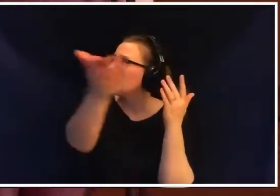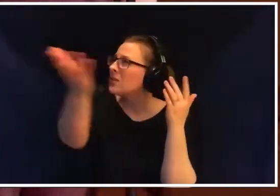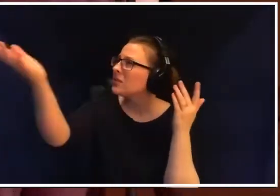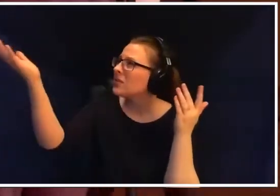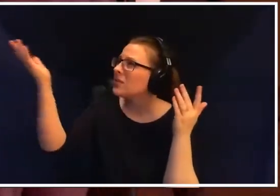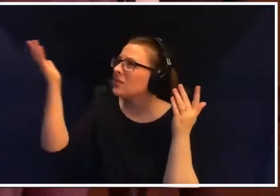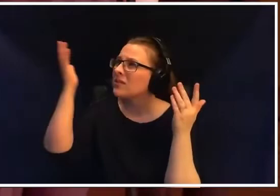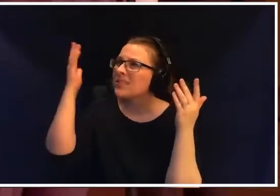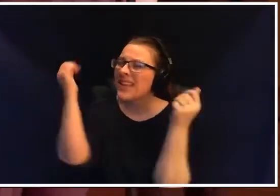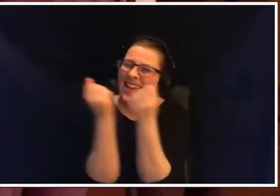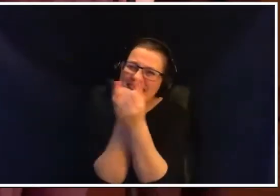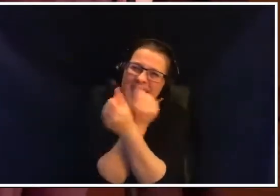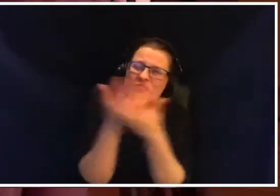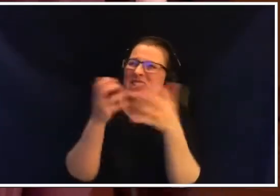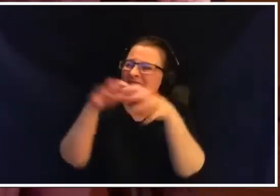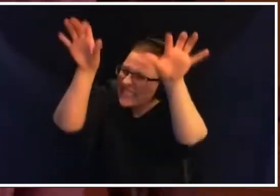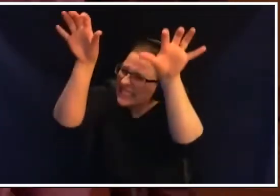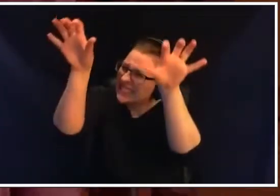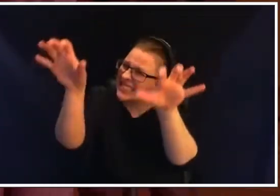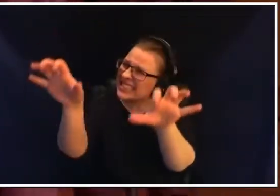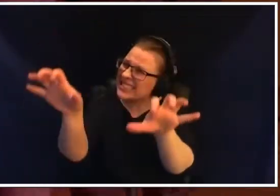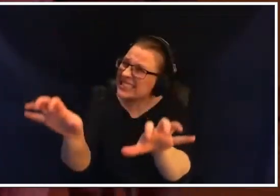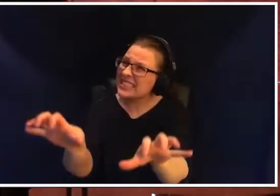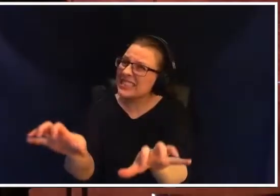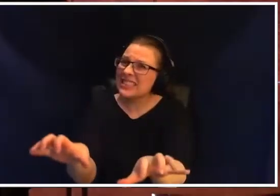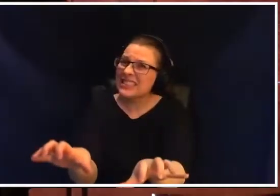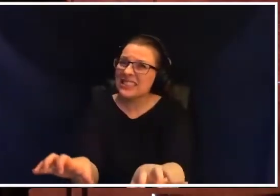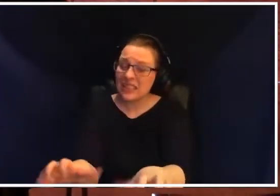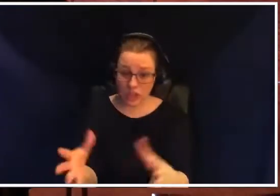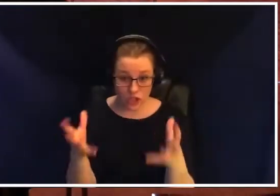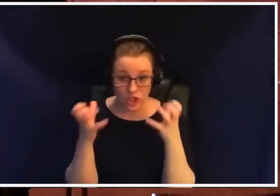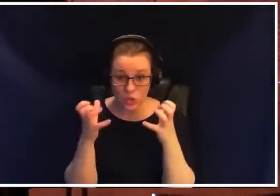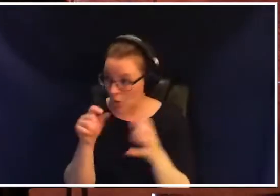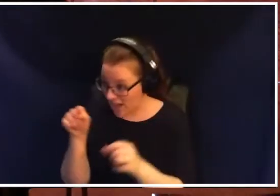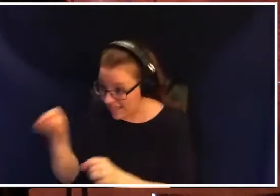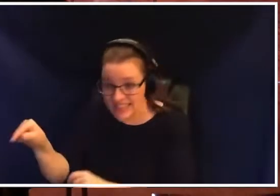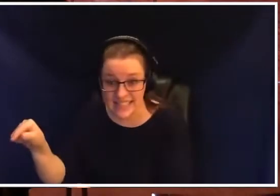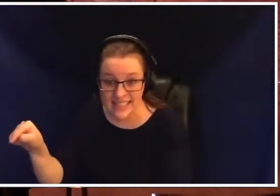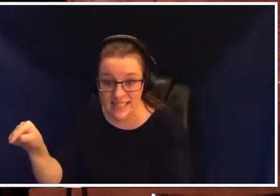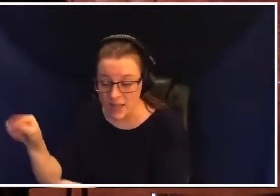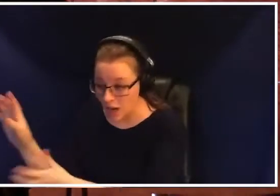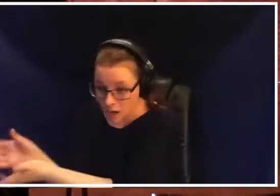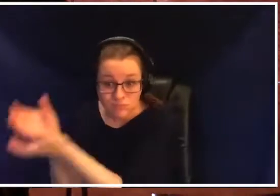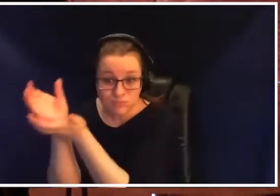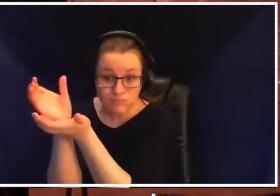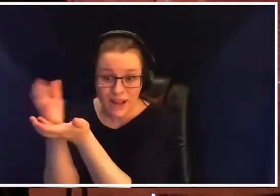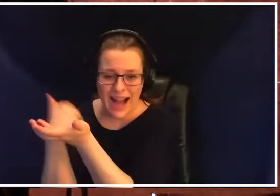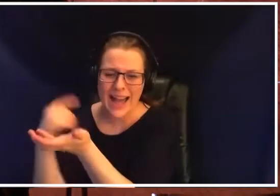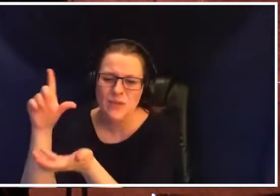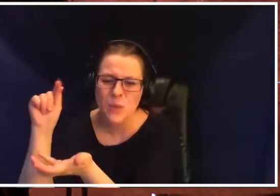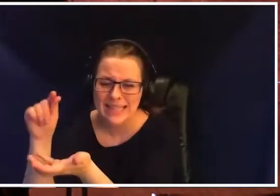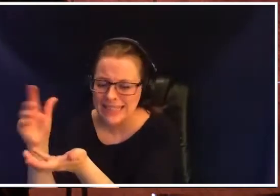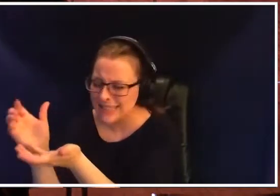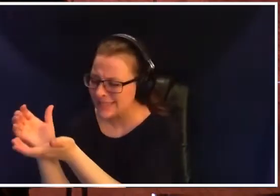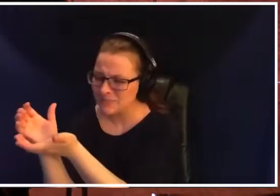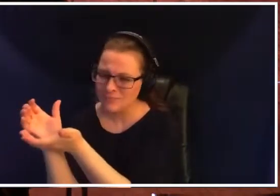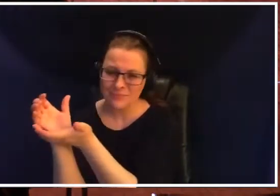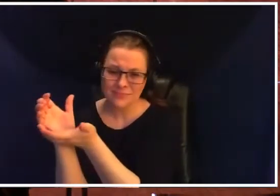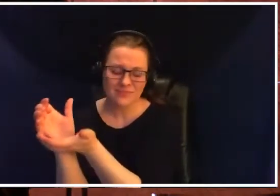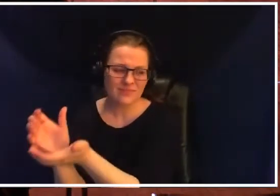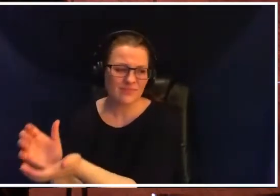And what's it galore? You want thingamabobs? I've got 20. But who